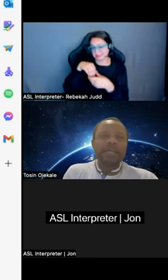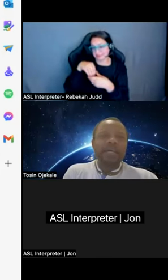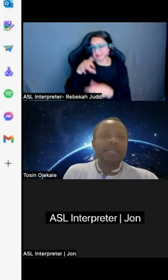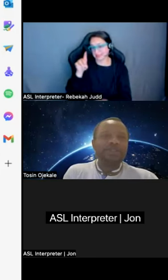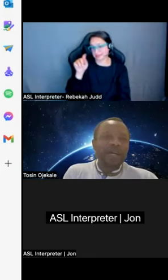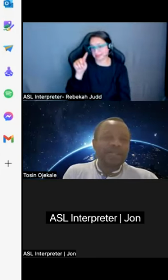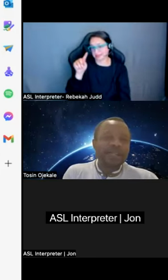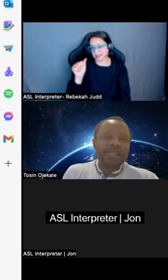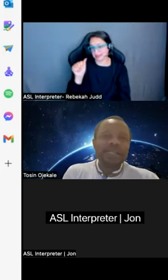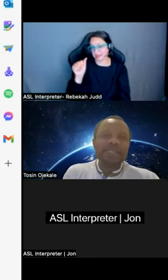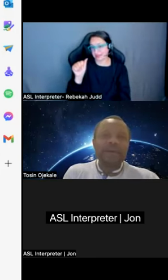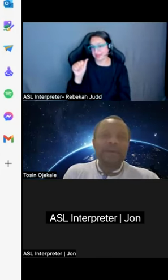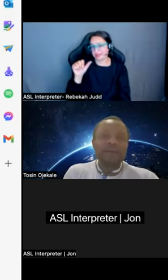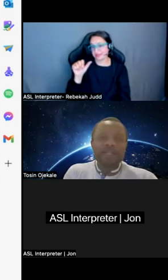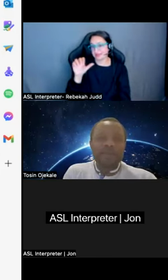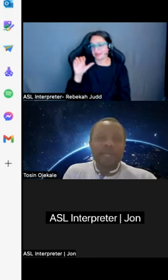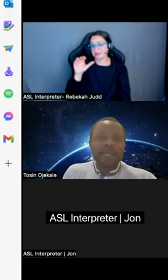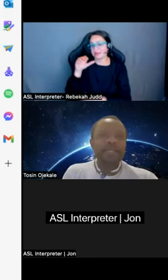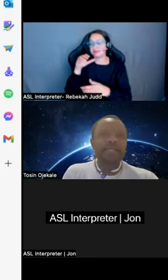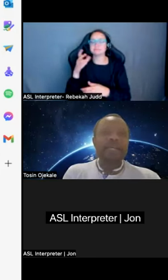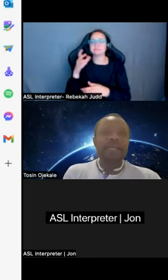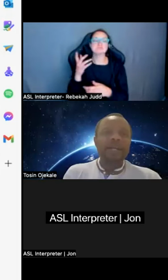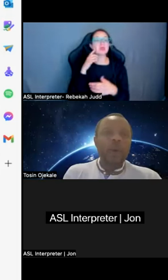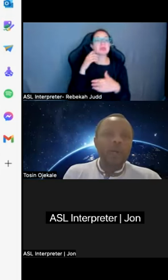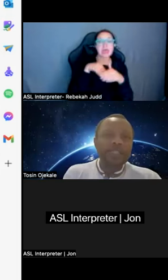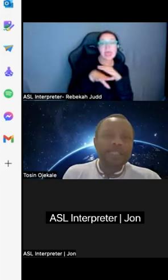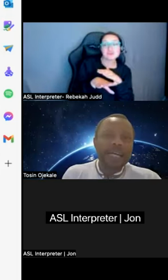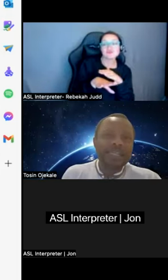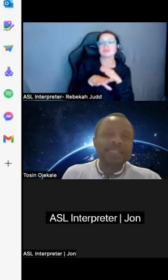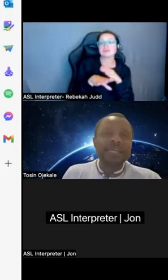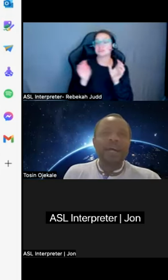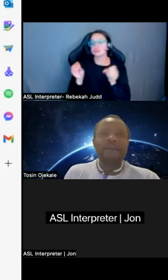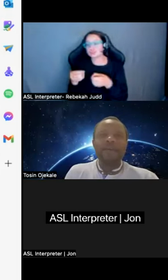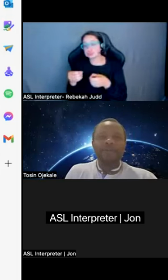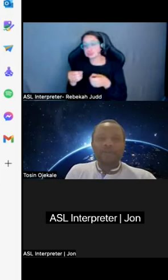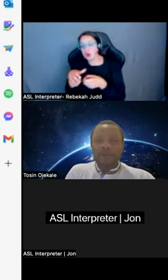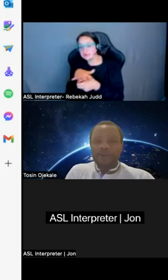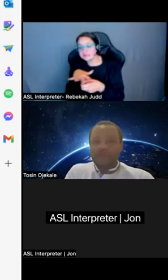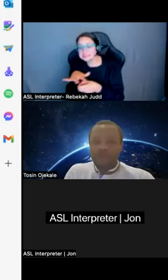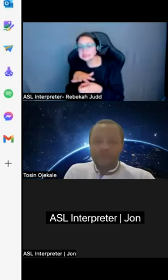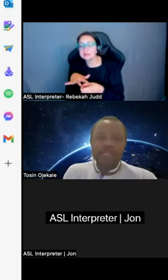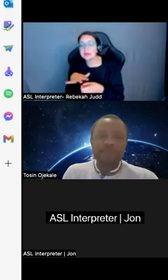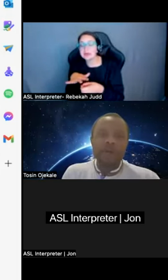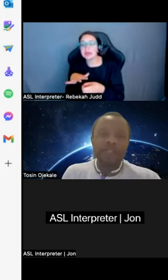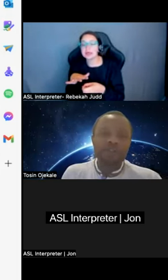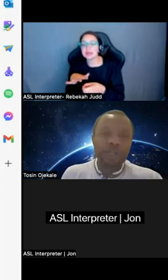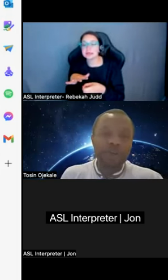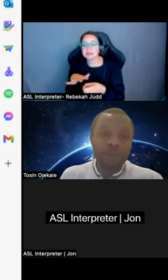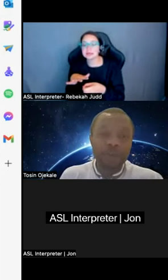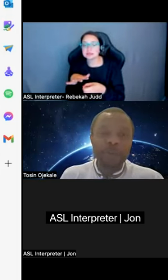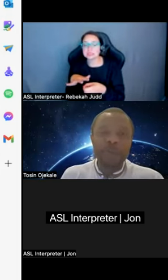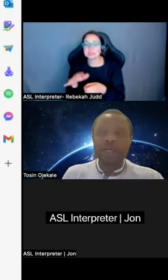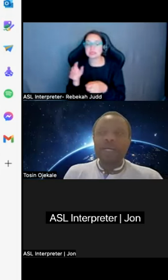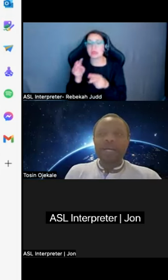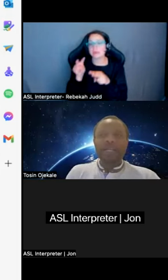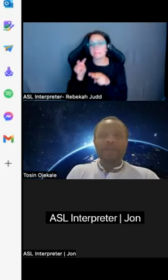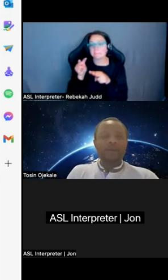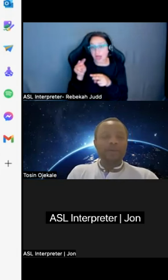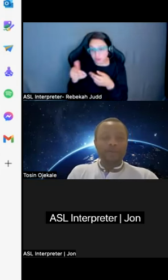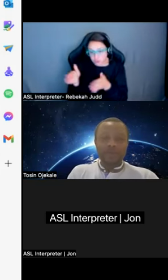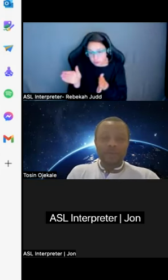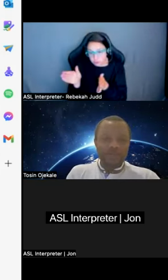the entrances, the office space, the core data center. Femi took us through the monitoring room